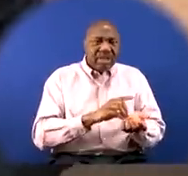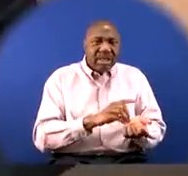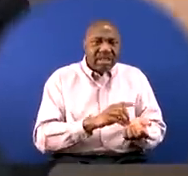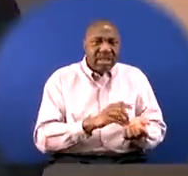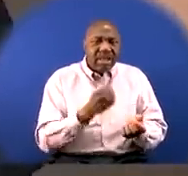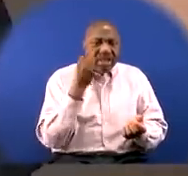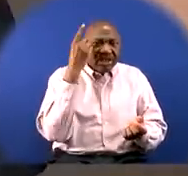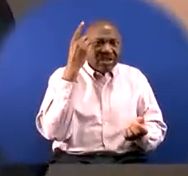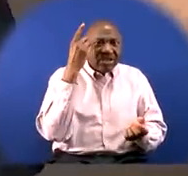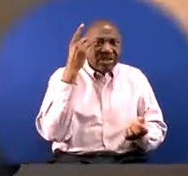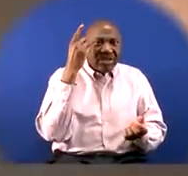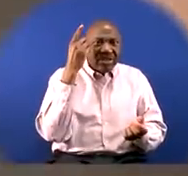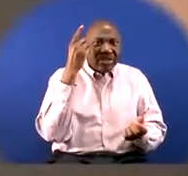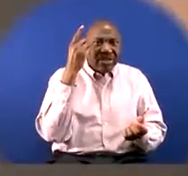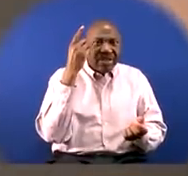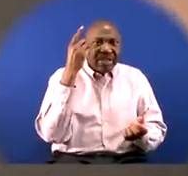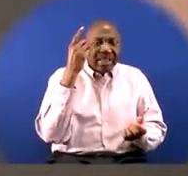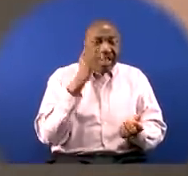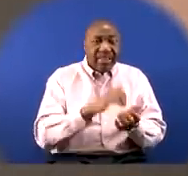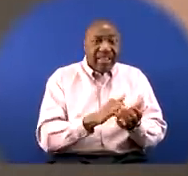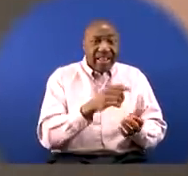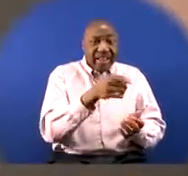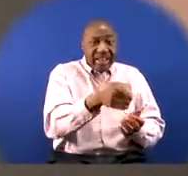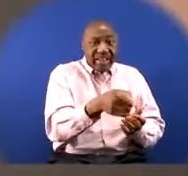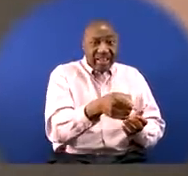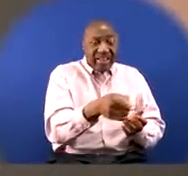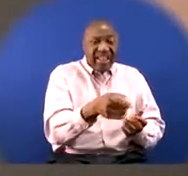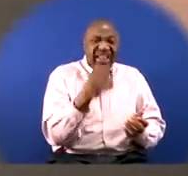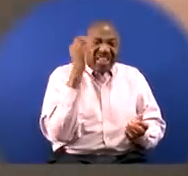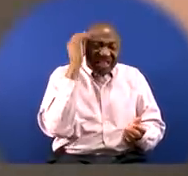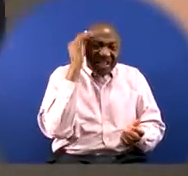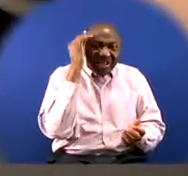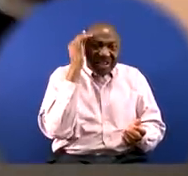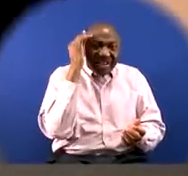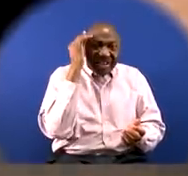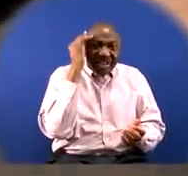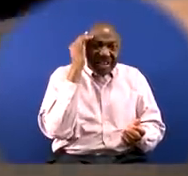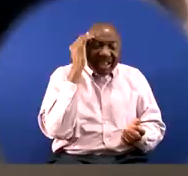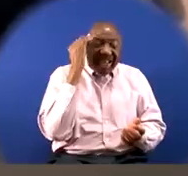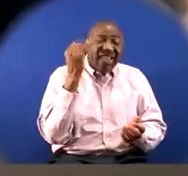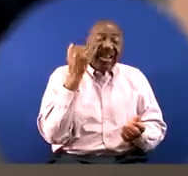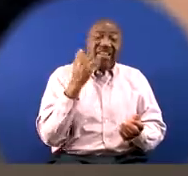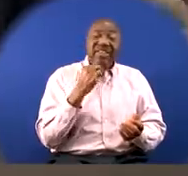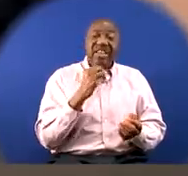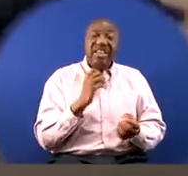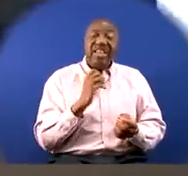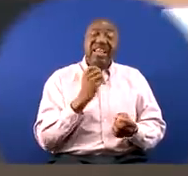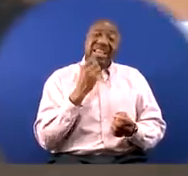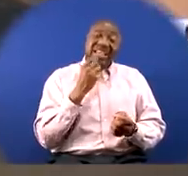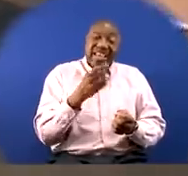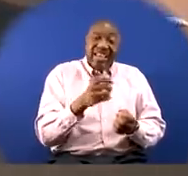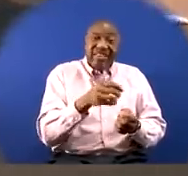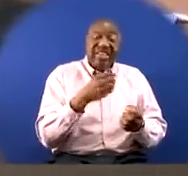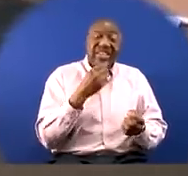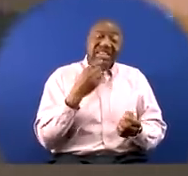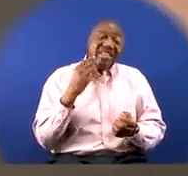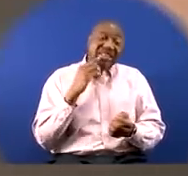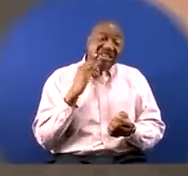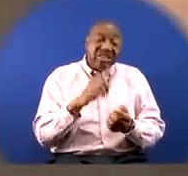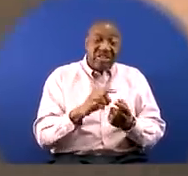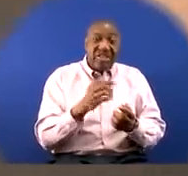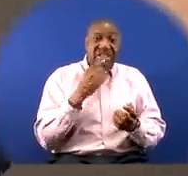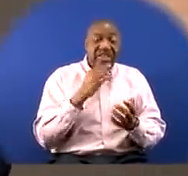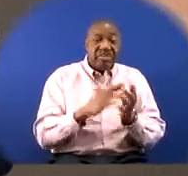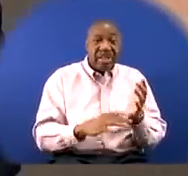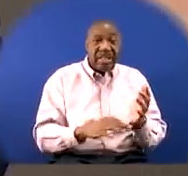finally realized that the little boy thought to give his sister his blood